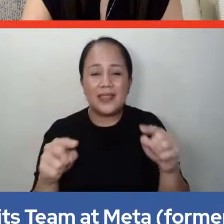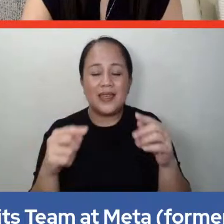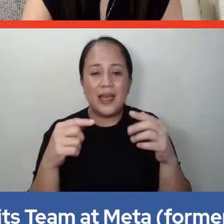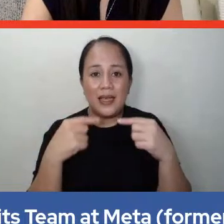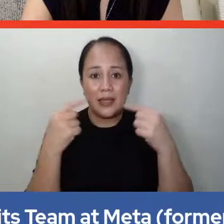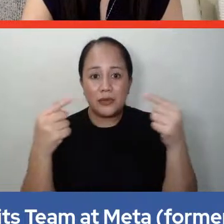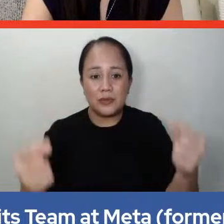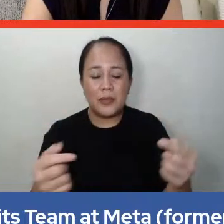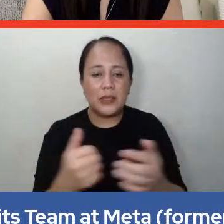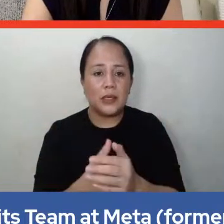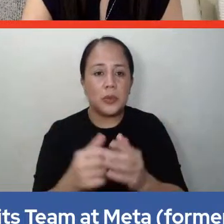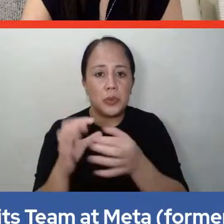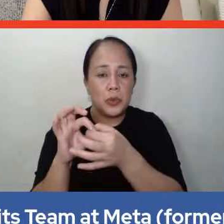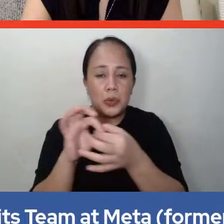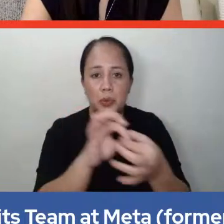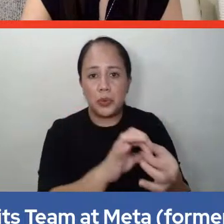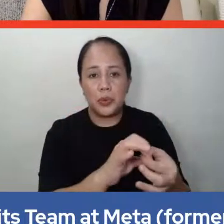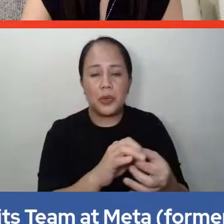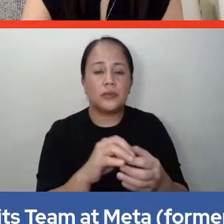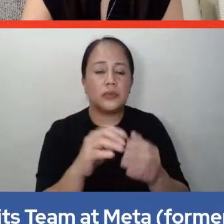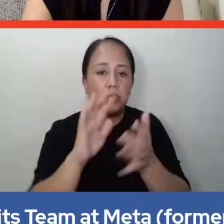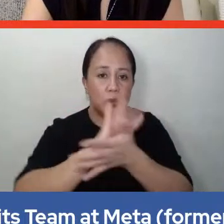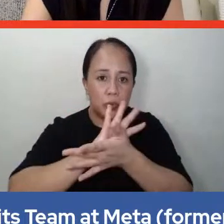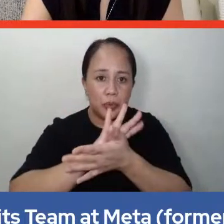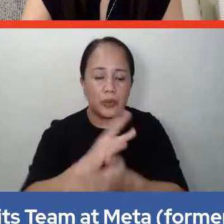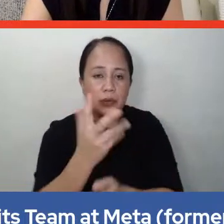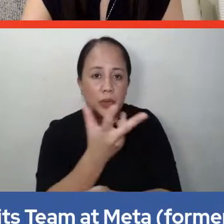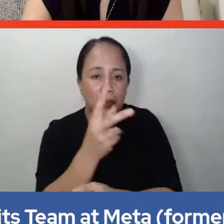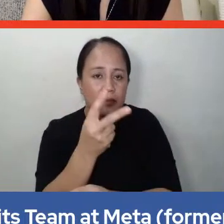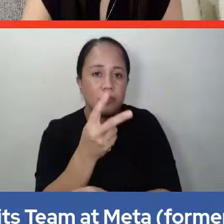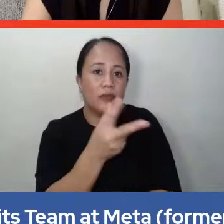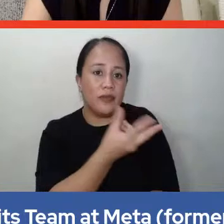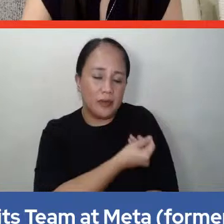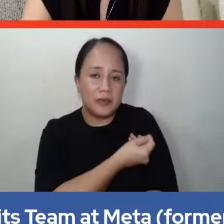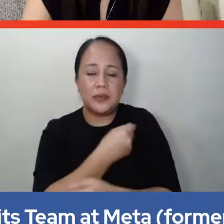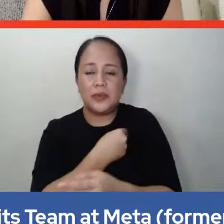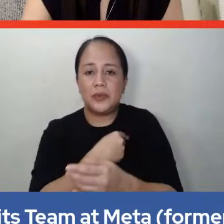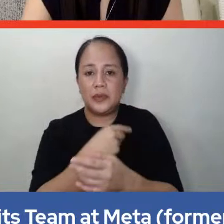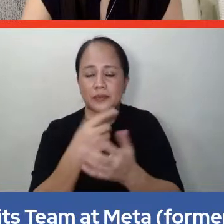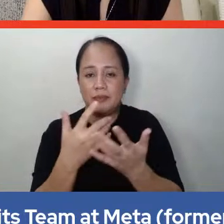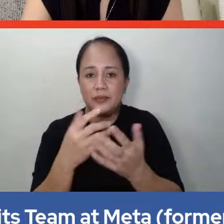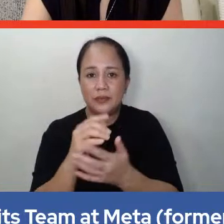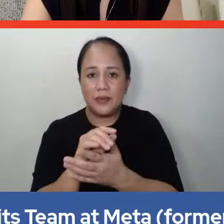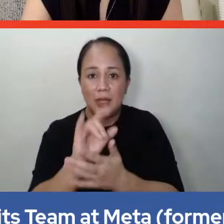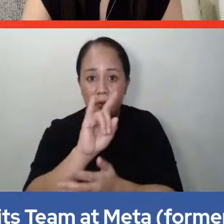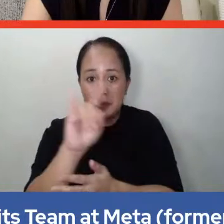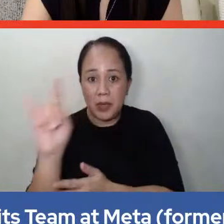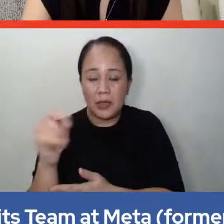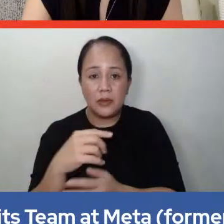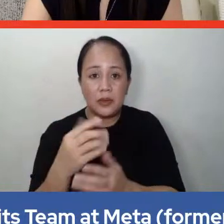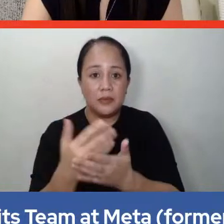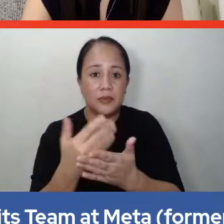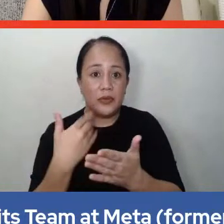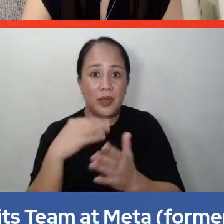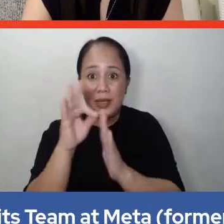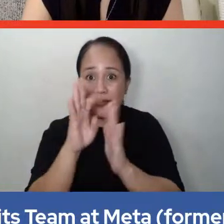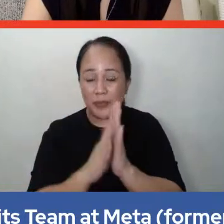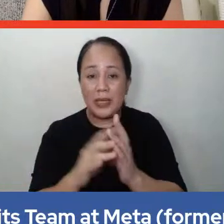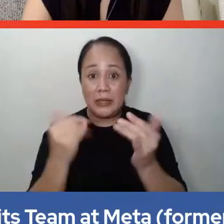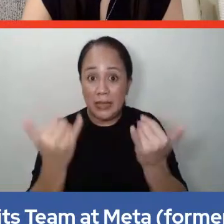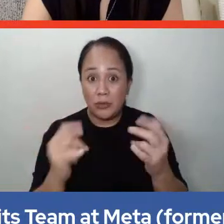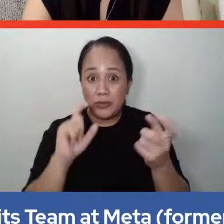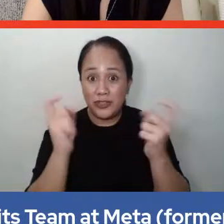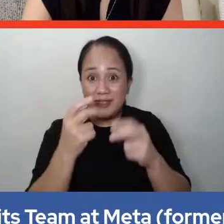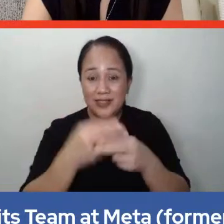ads related to COVID-19, such as vaccine awareness campaign. Prior to Facebook, which is now Meta, she worked